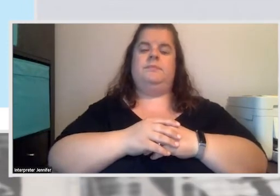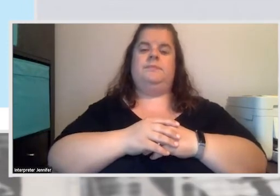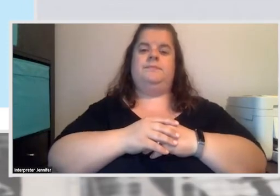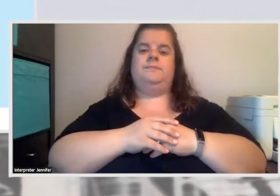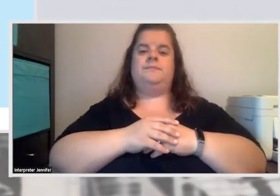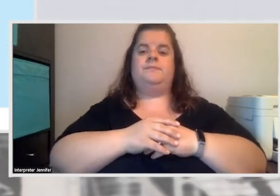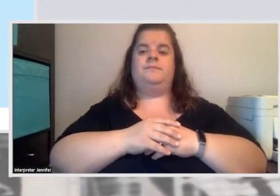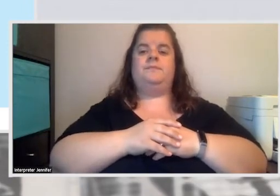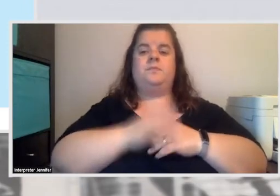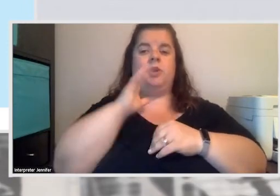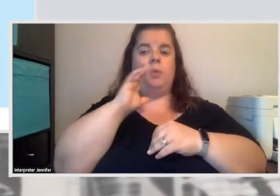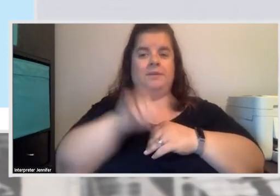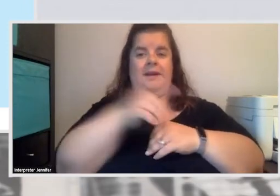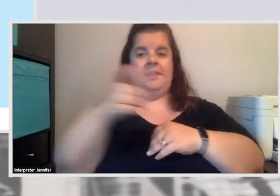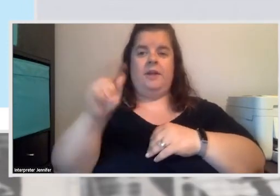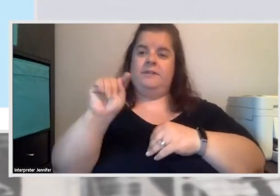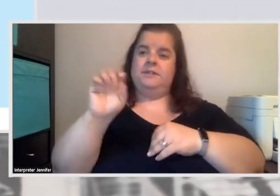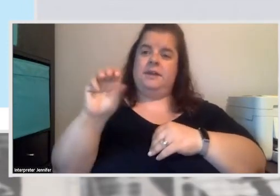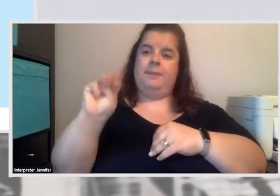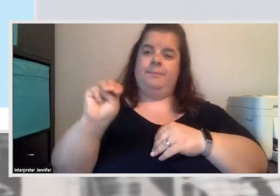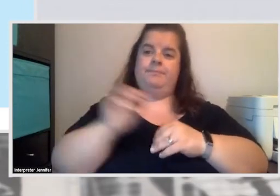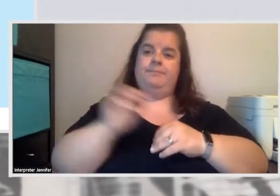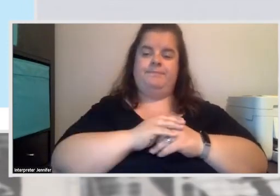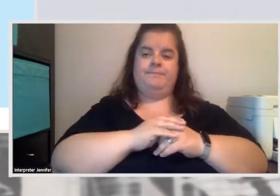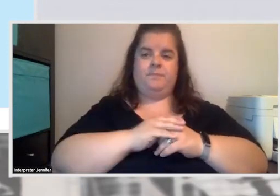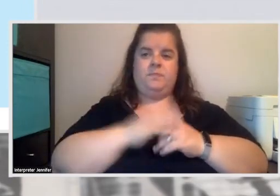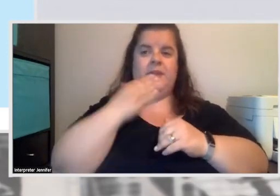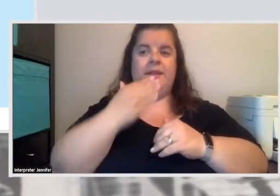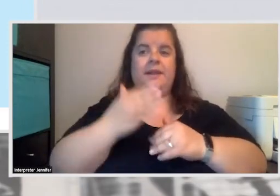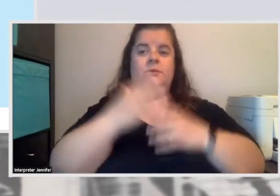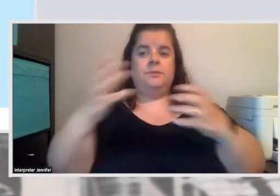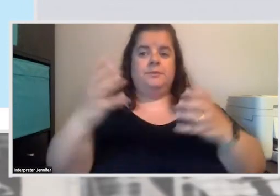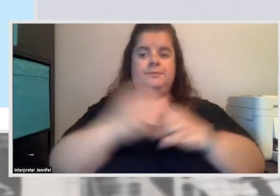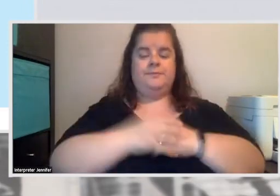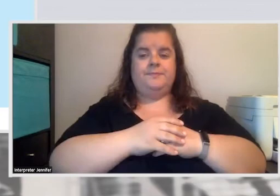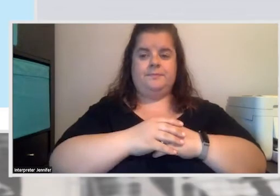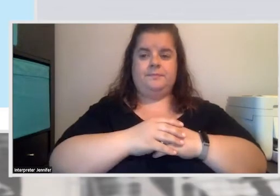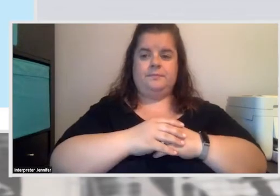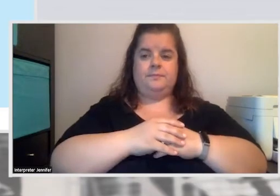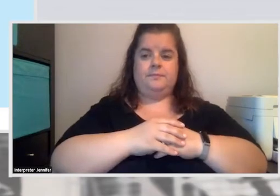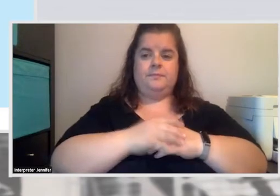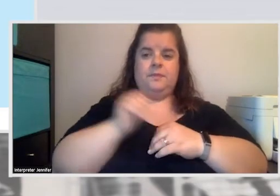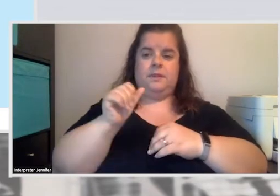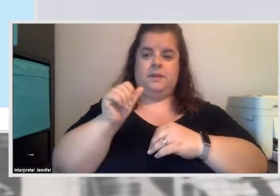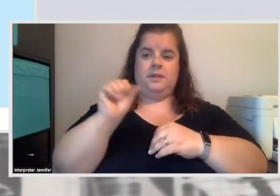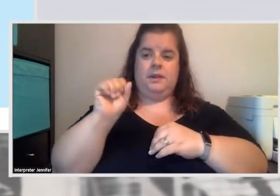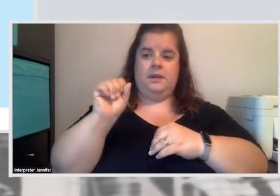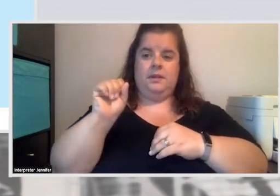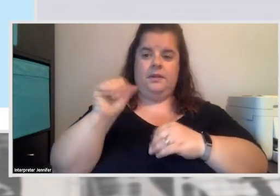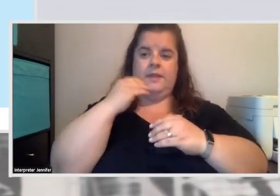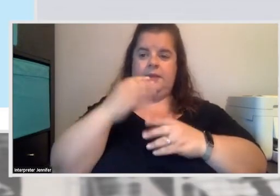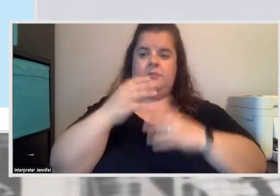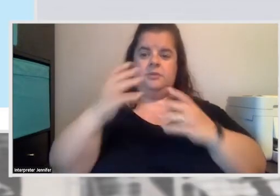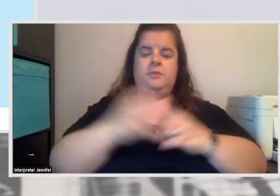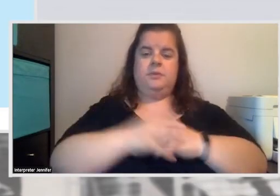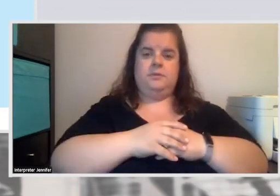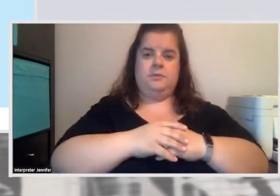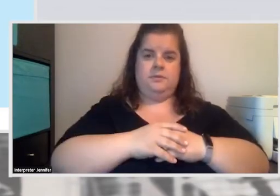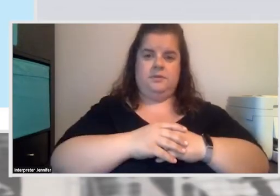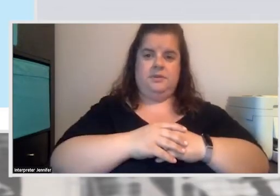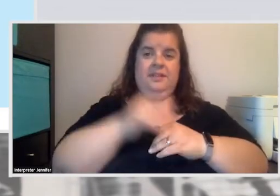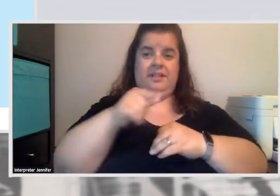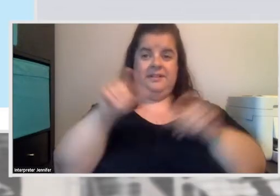And I will hand it off to Tom. Yeah, thanks so much, Sarah, and thanks so much to all of my colleagues at the URA. This is a slide